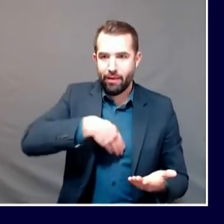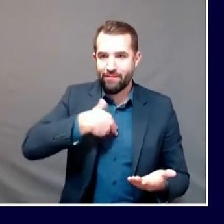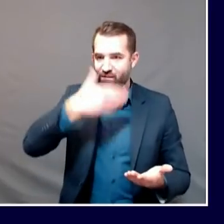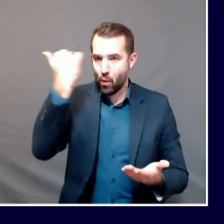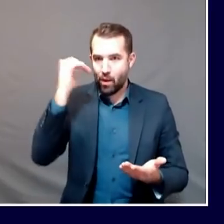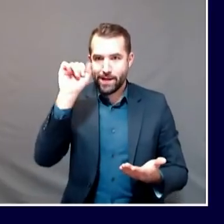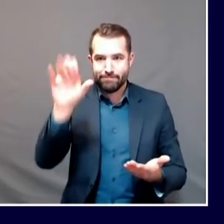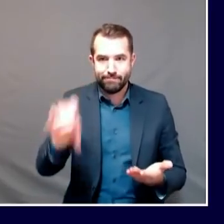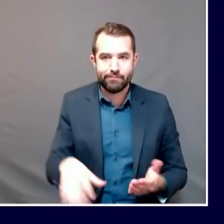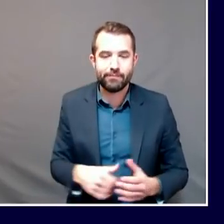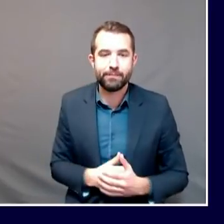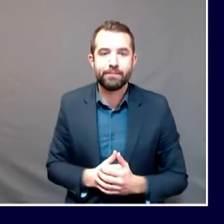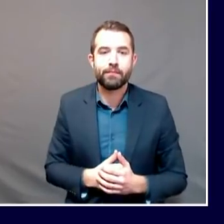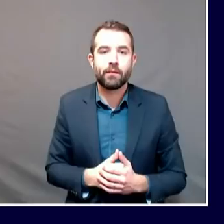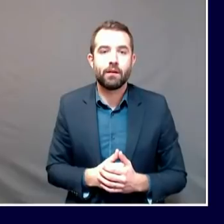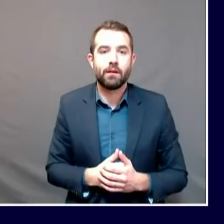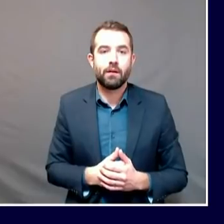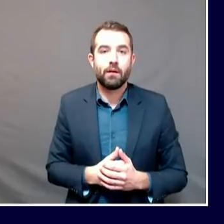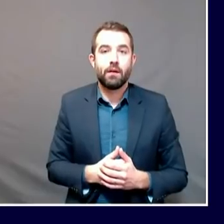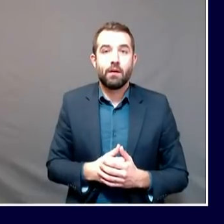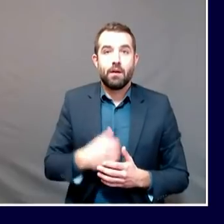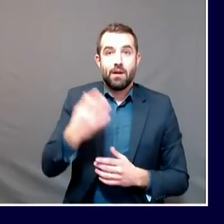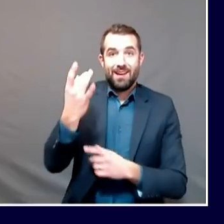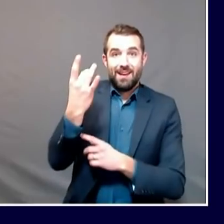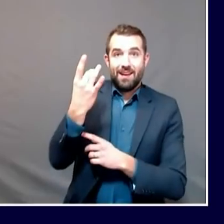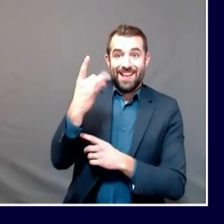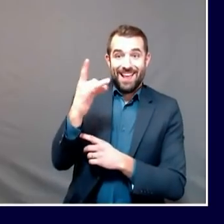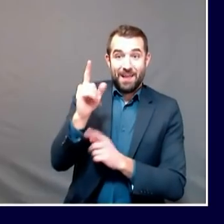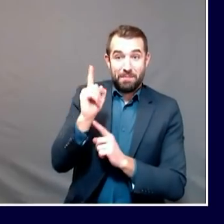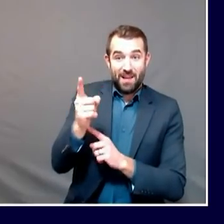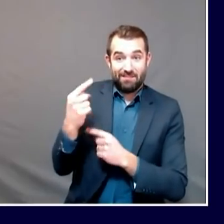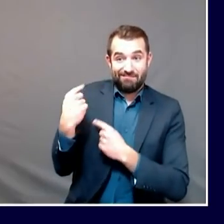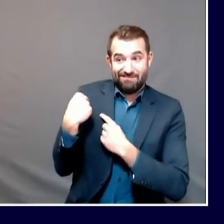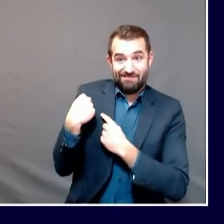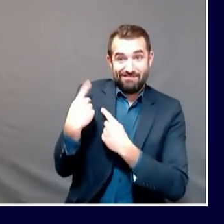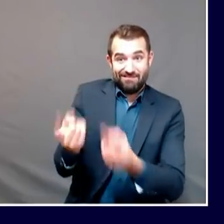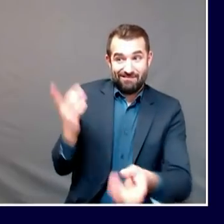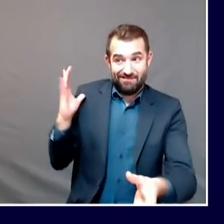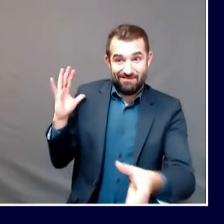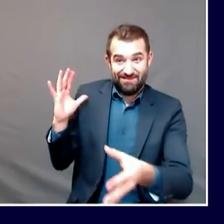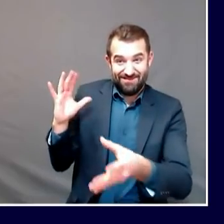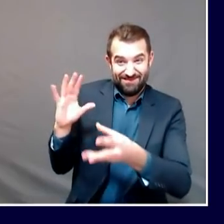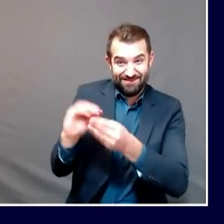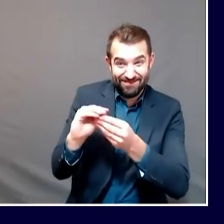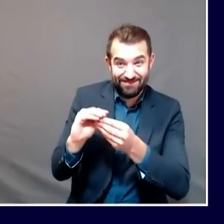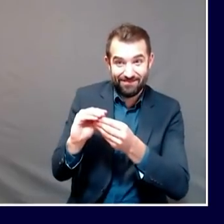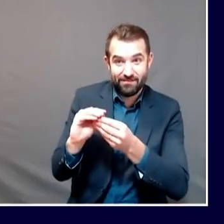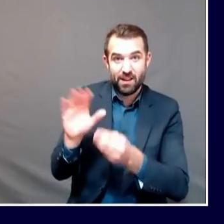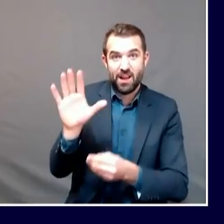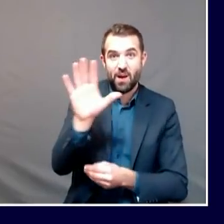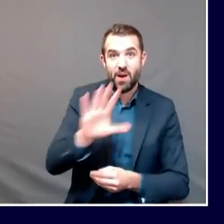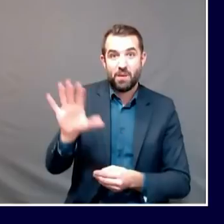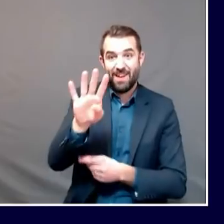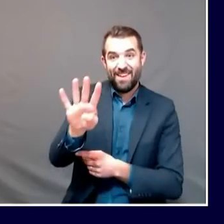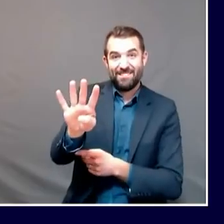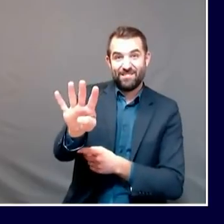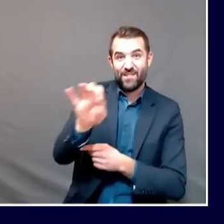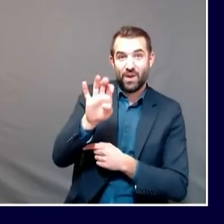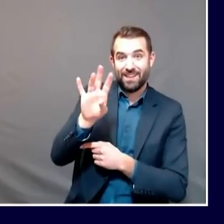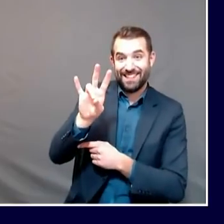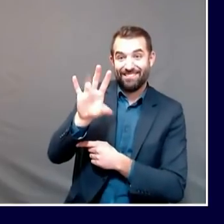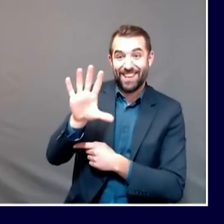As of about 18 minutes ago, roughly 475 Maine people have already